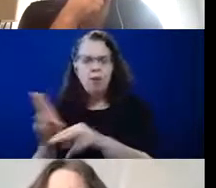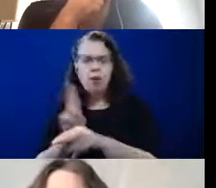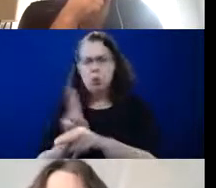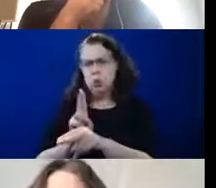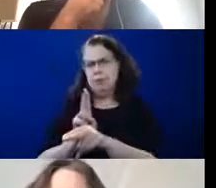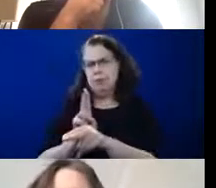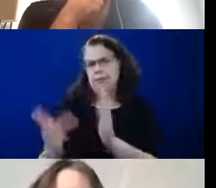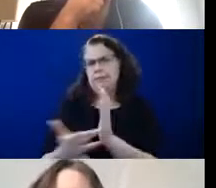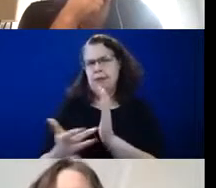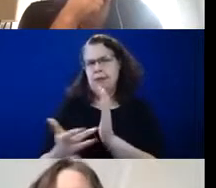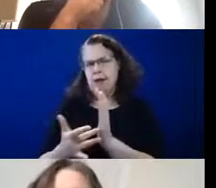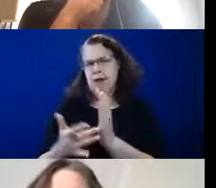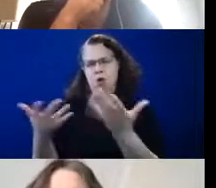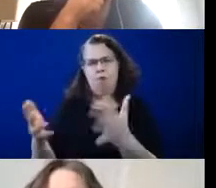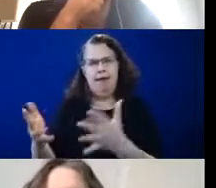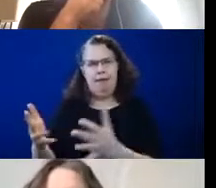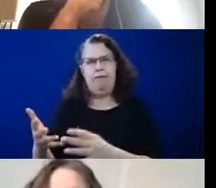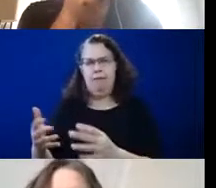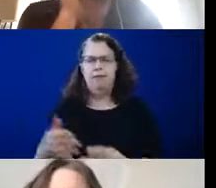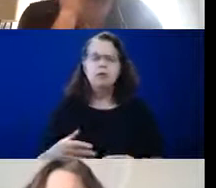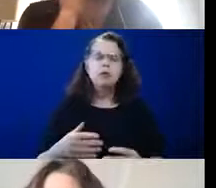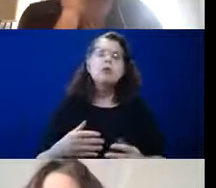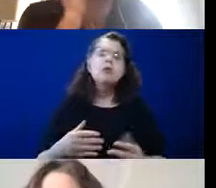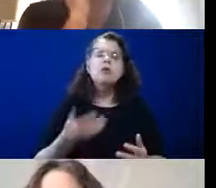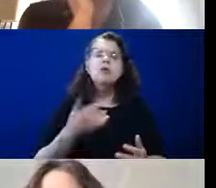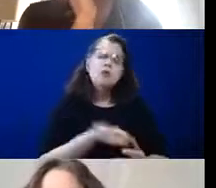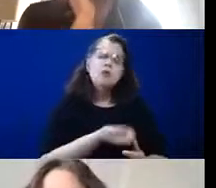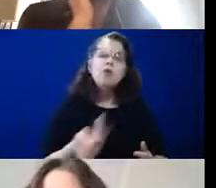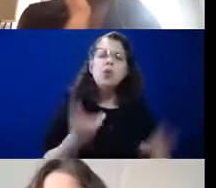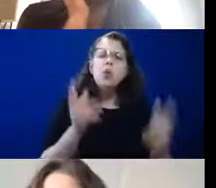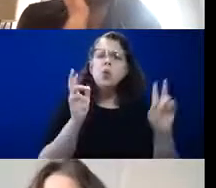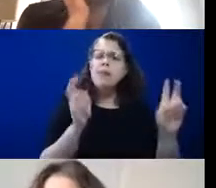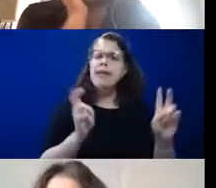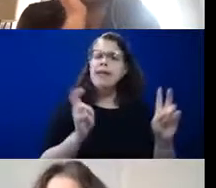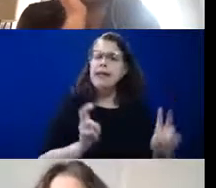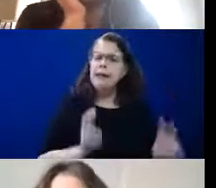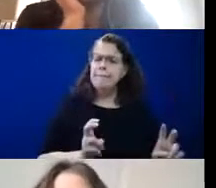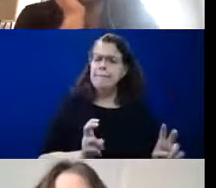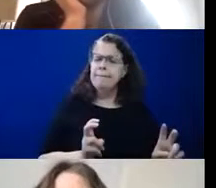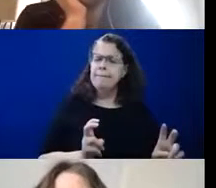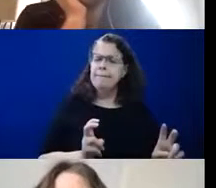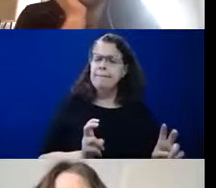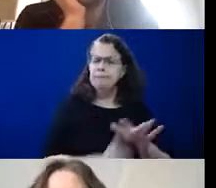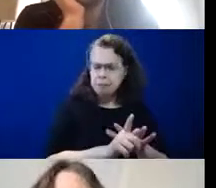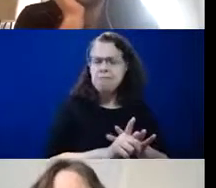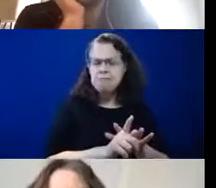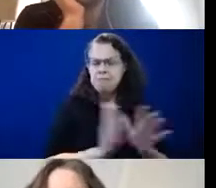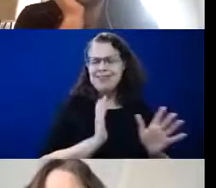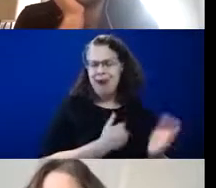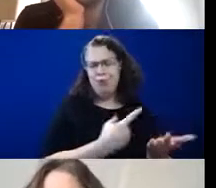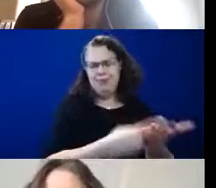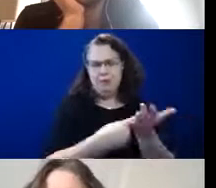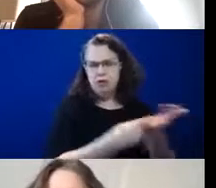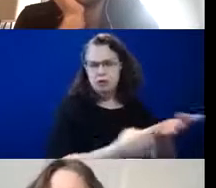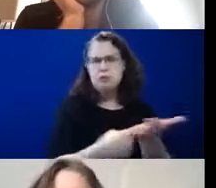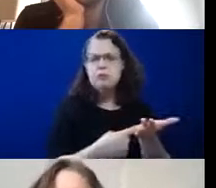using technology already. So these are just few themes that we